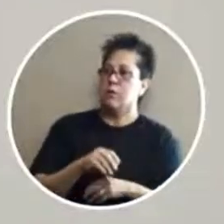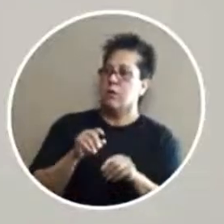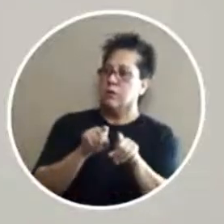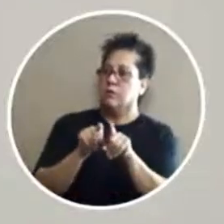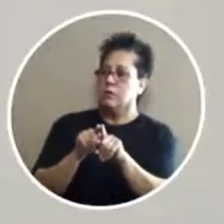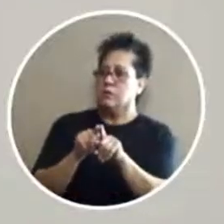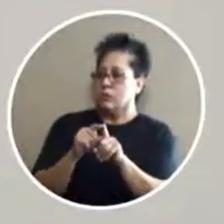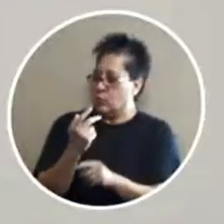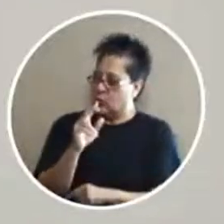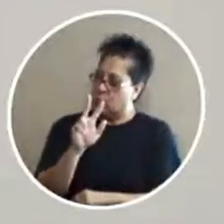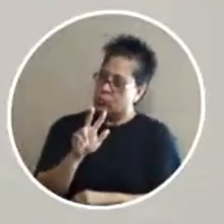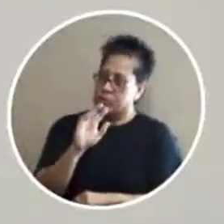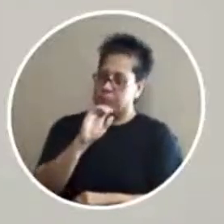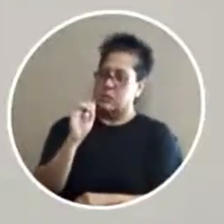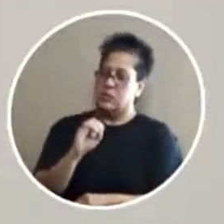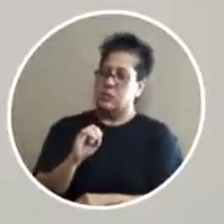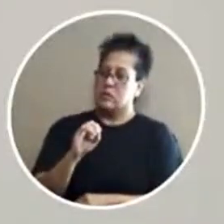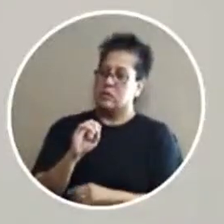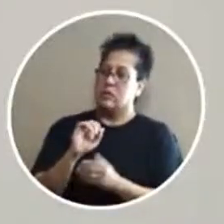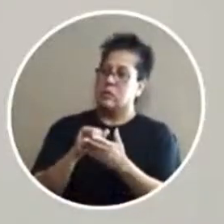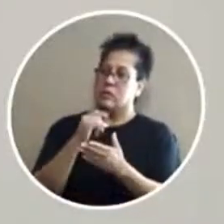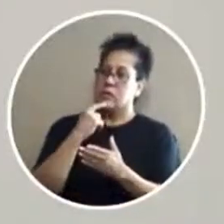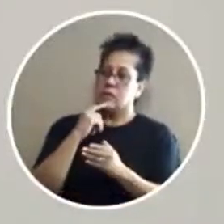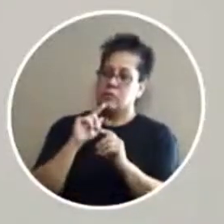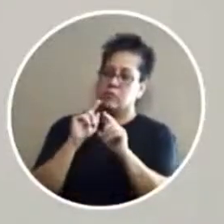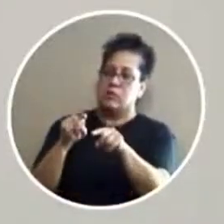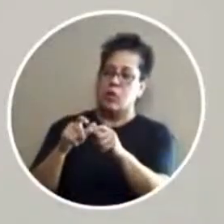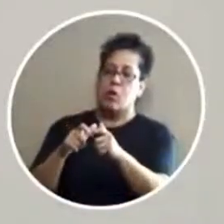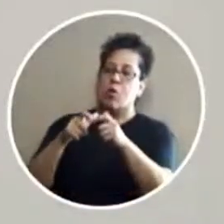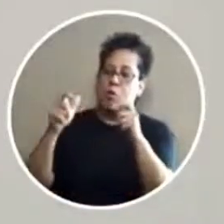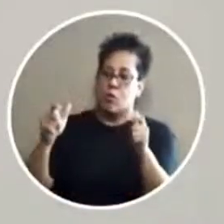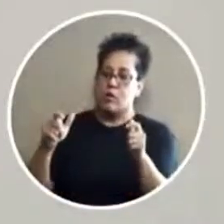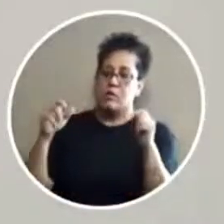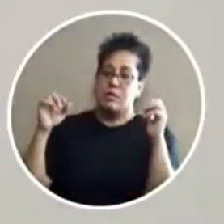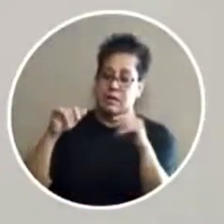is almost 3%, that attended large gatherings.